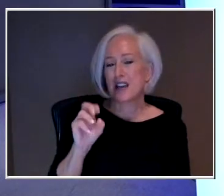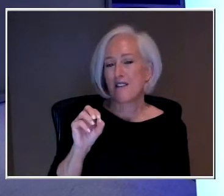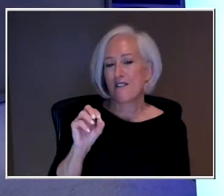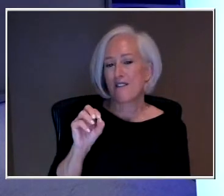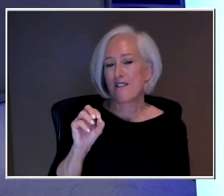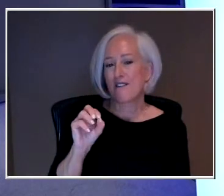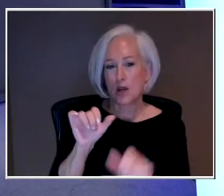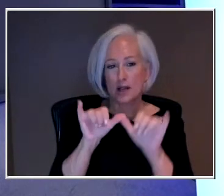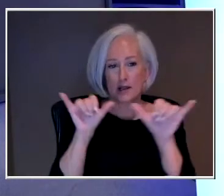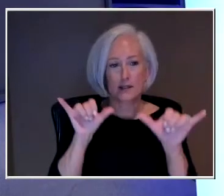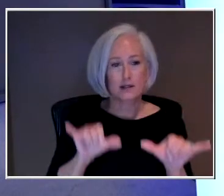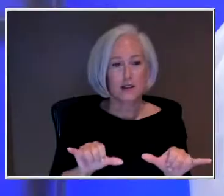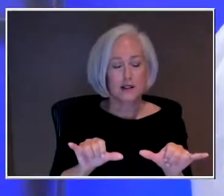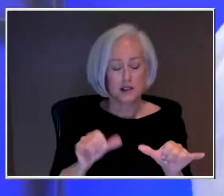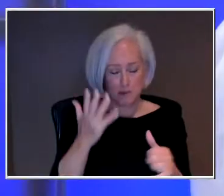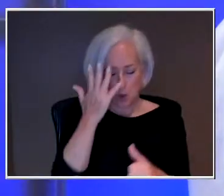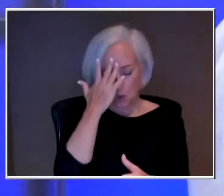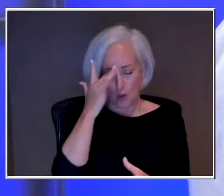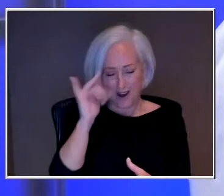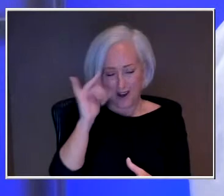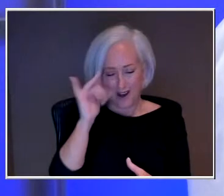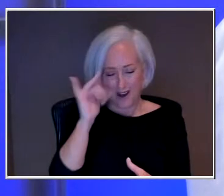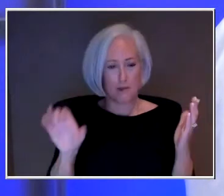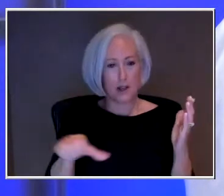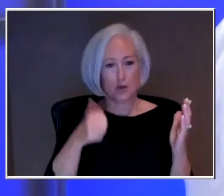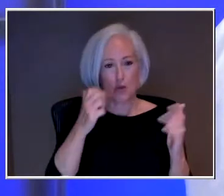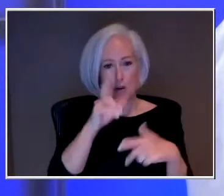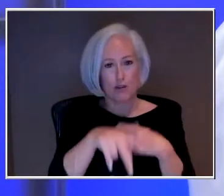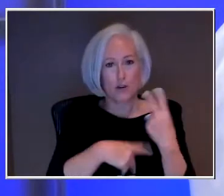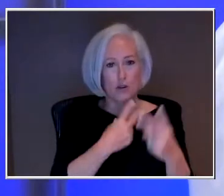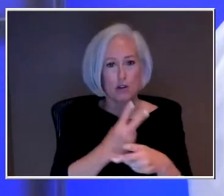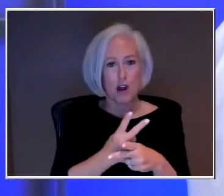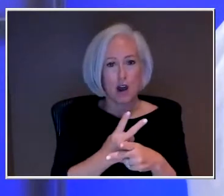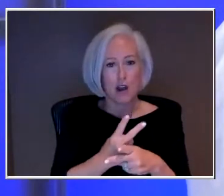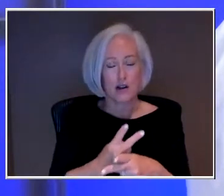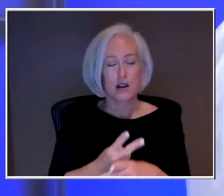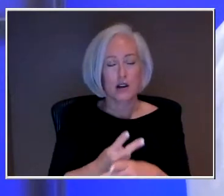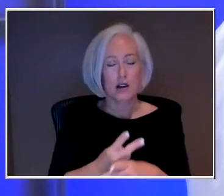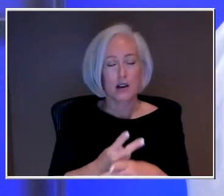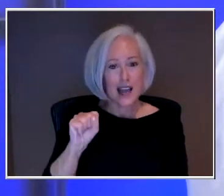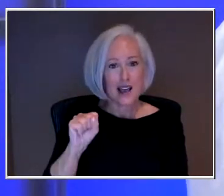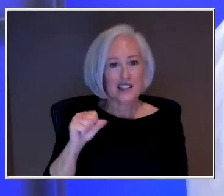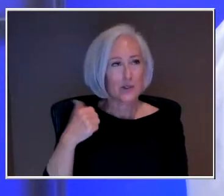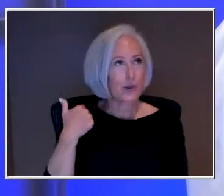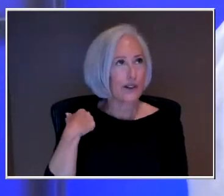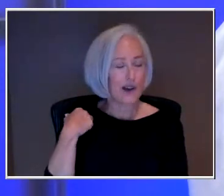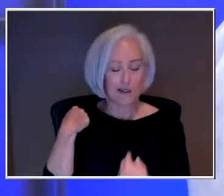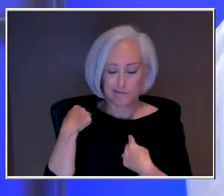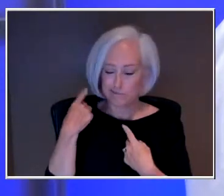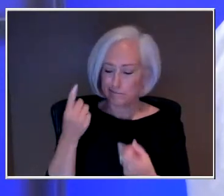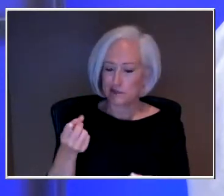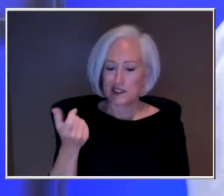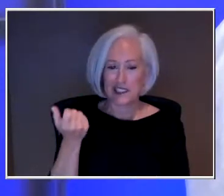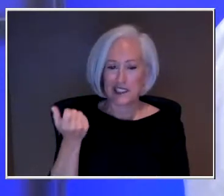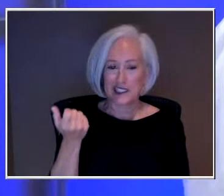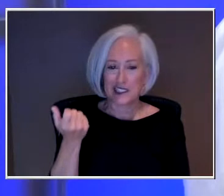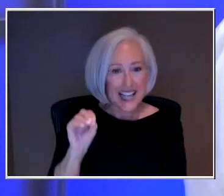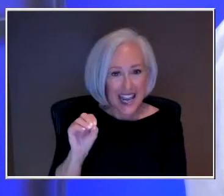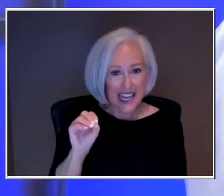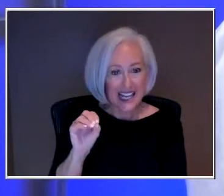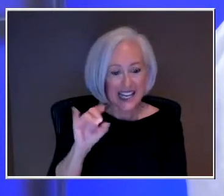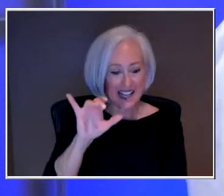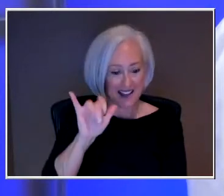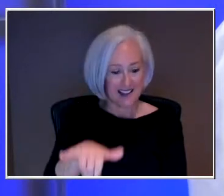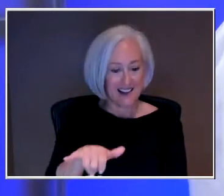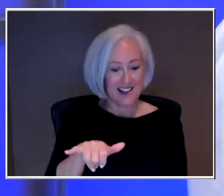implants? So that's a really good question. You know, spinal cord stimulation has been around since the 1980s. We've grown a lot from the days where